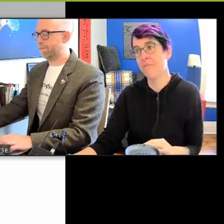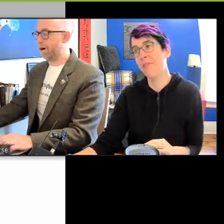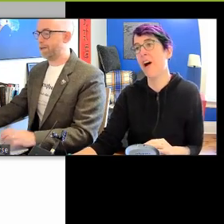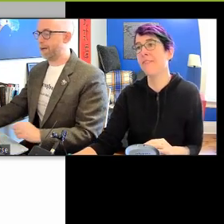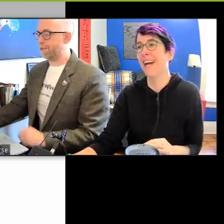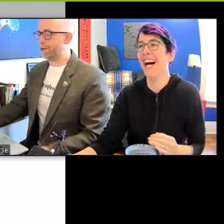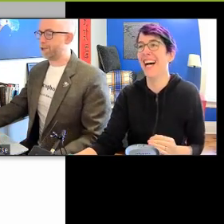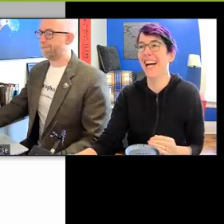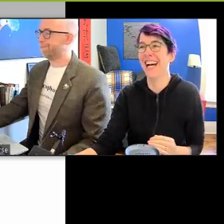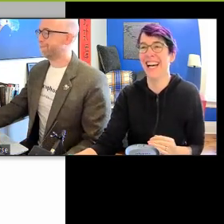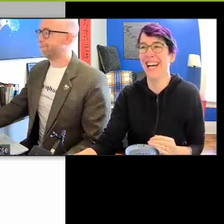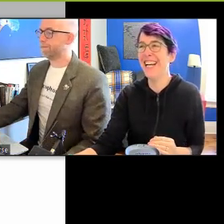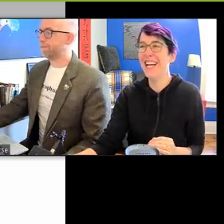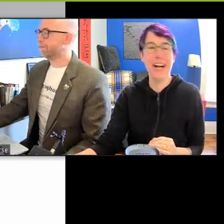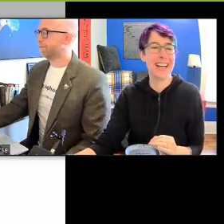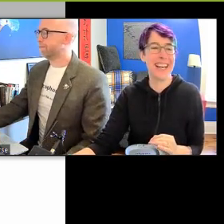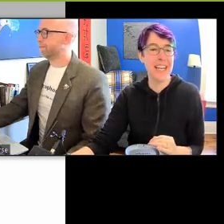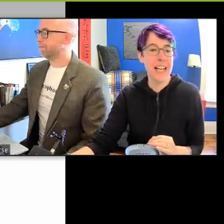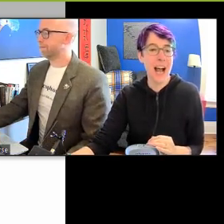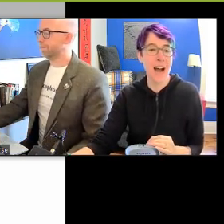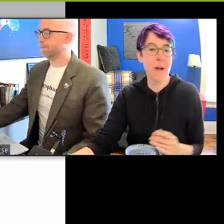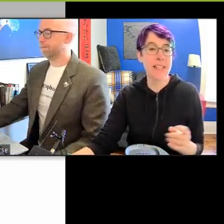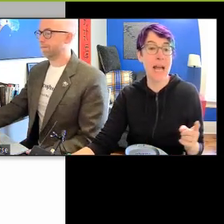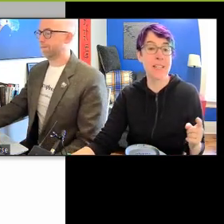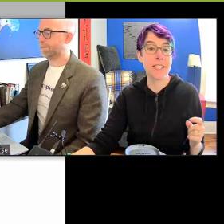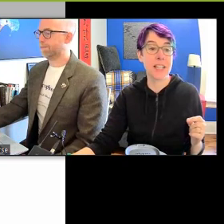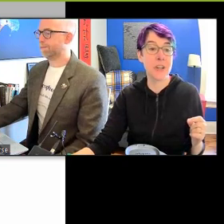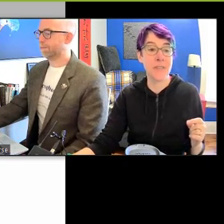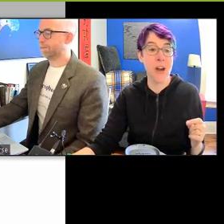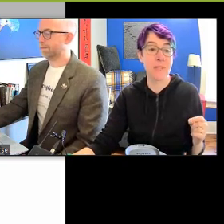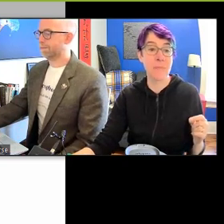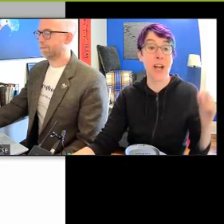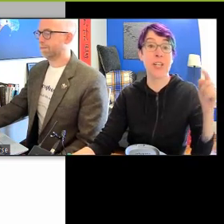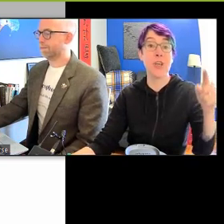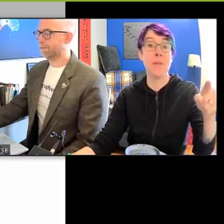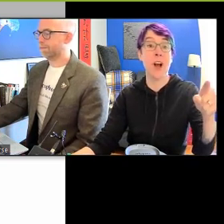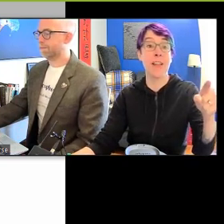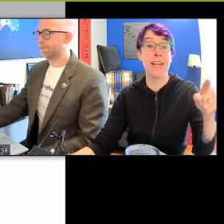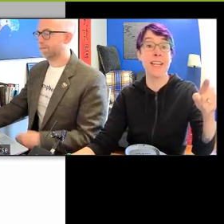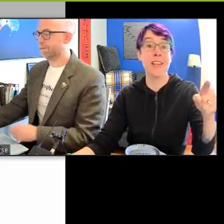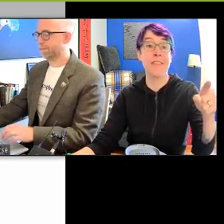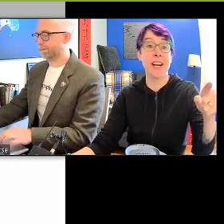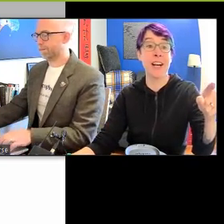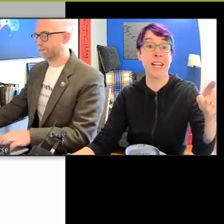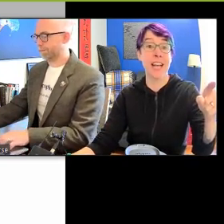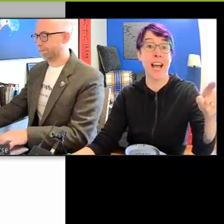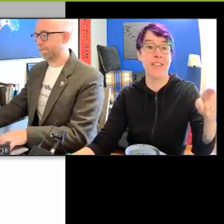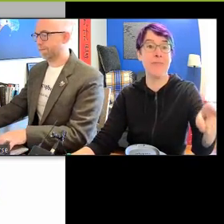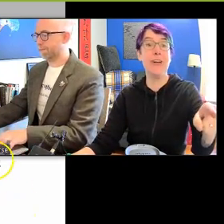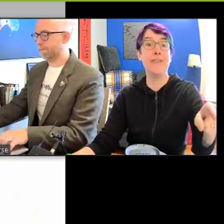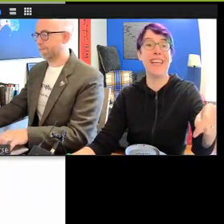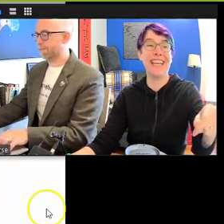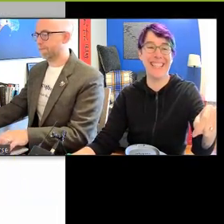Yeah, moving on. On ice fish. Okay. Well adapted to glacial environments, but not to human colonization. Very